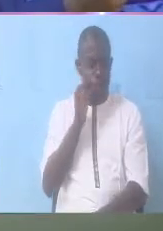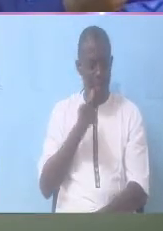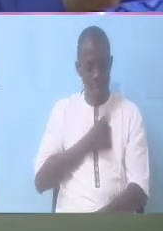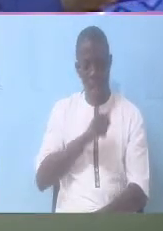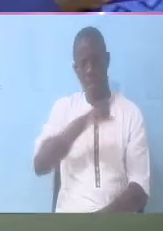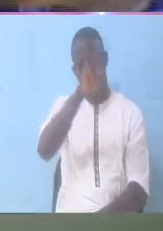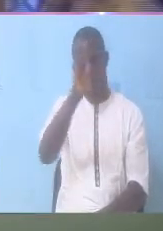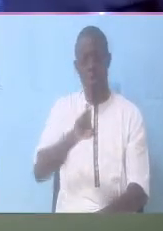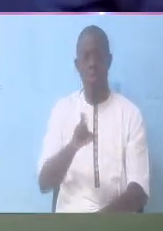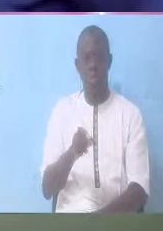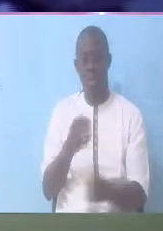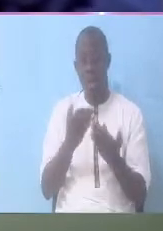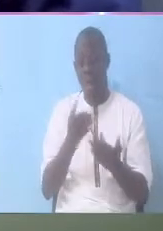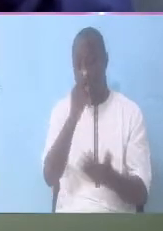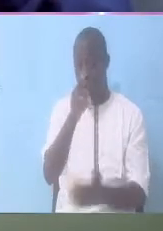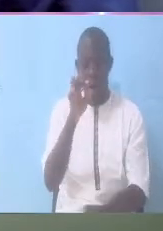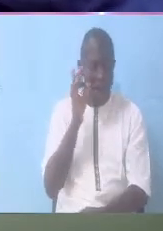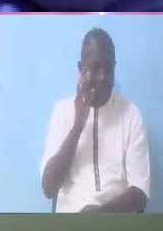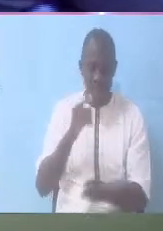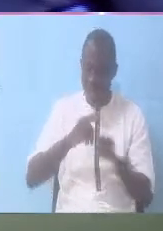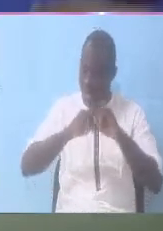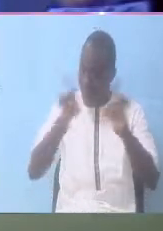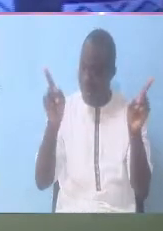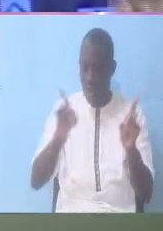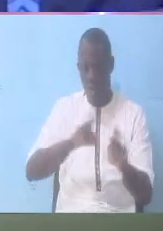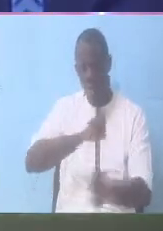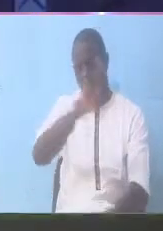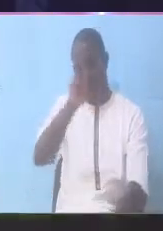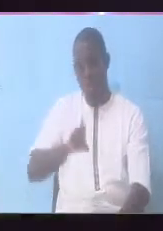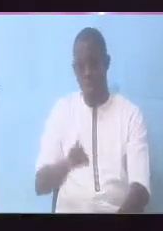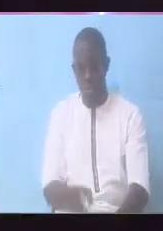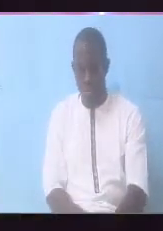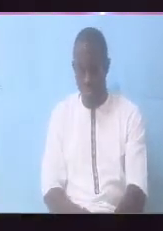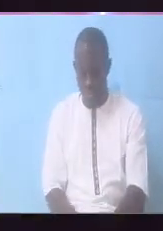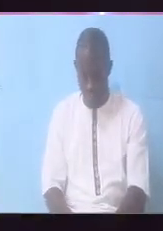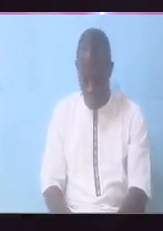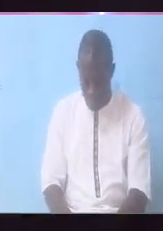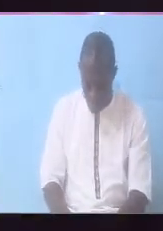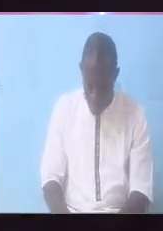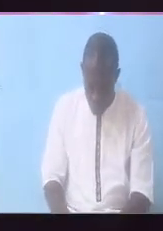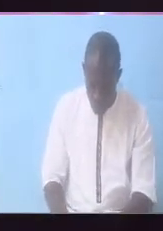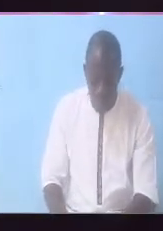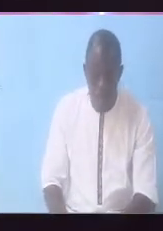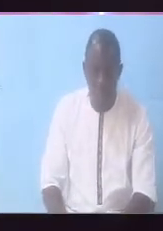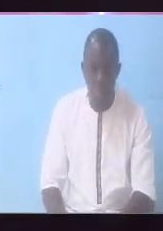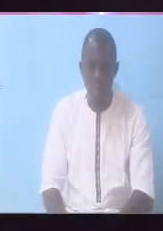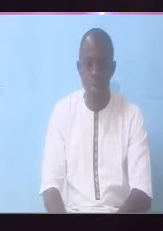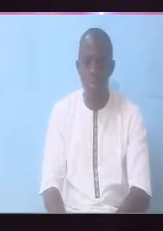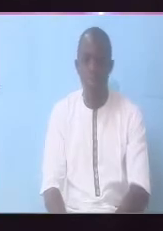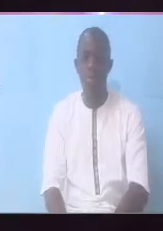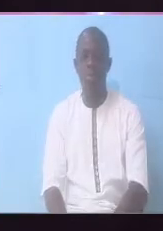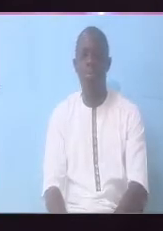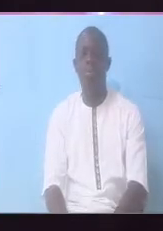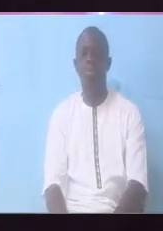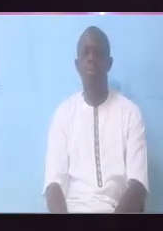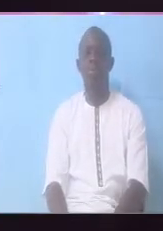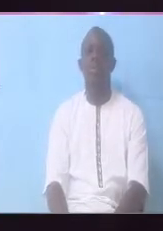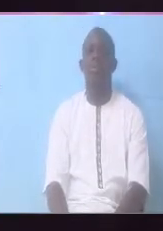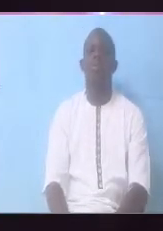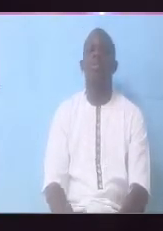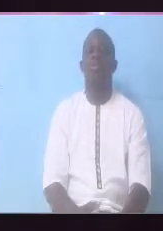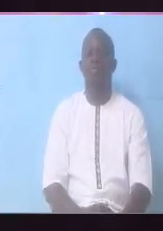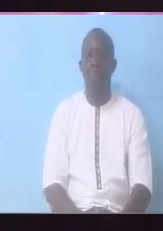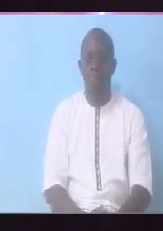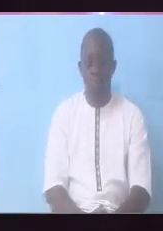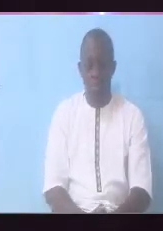different question. I am not there to tell you who he want to die. I'm trying to tell you the conversation I had with him, Council. He told